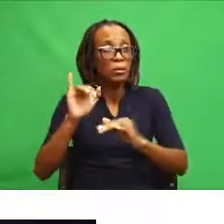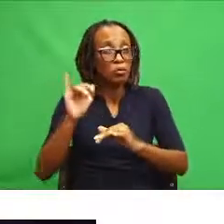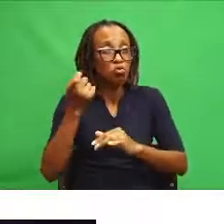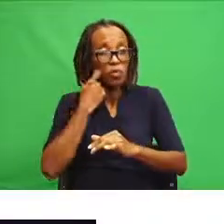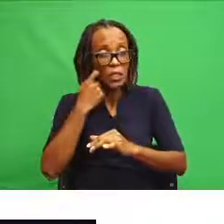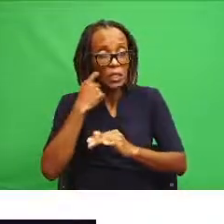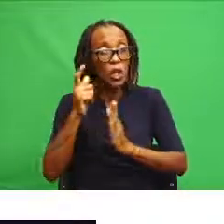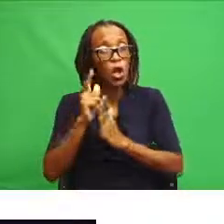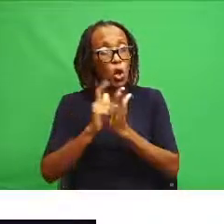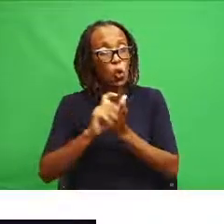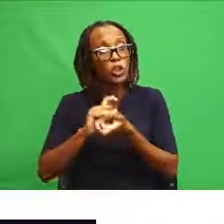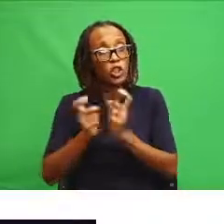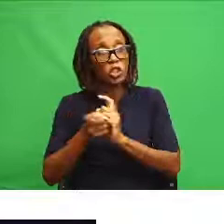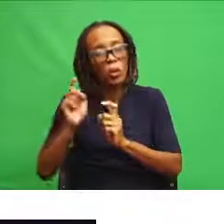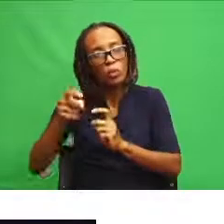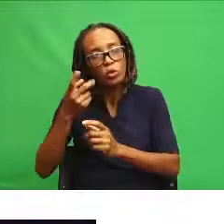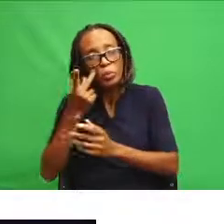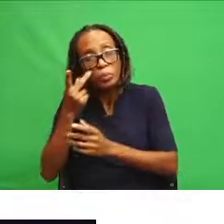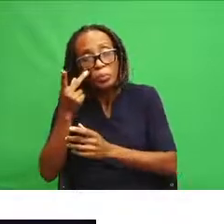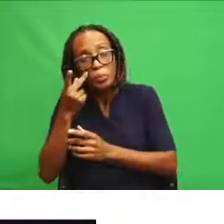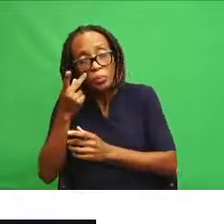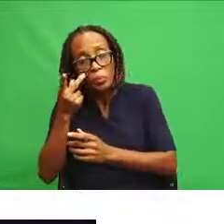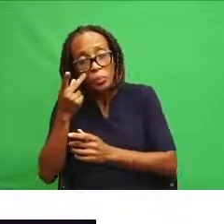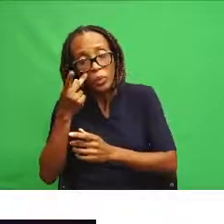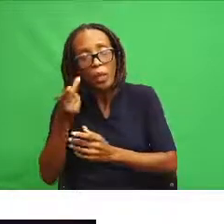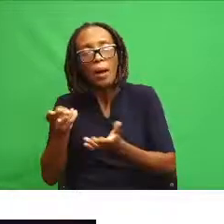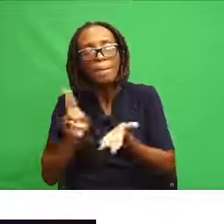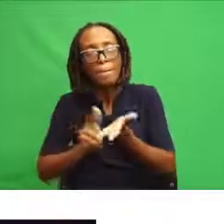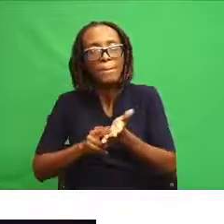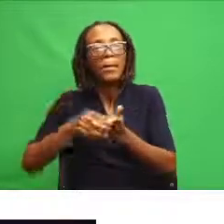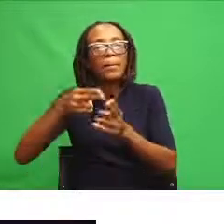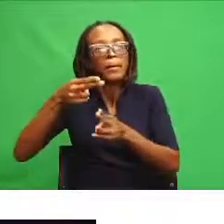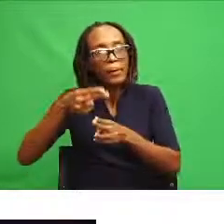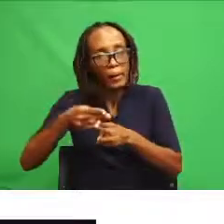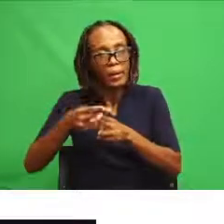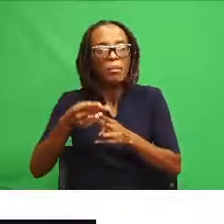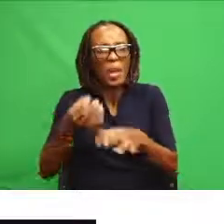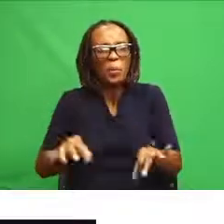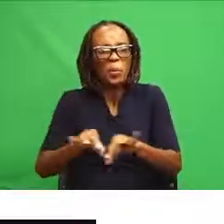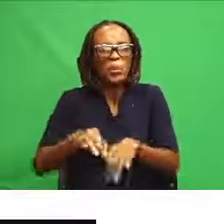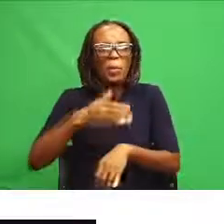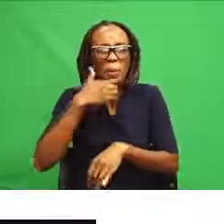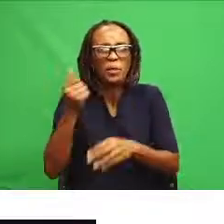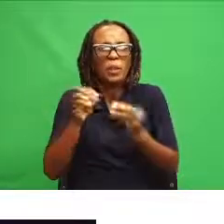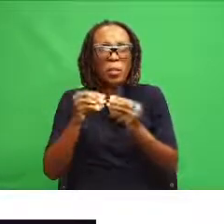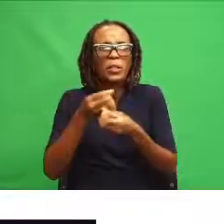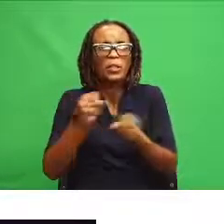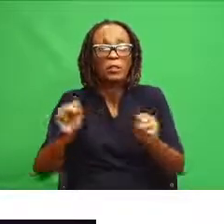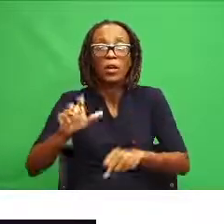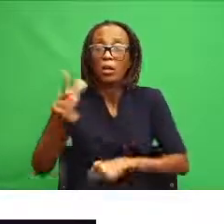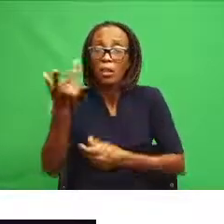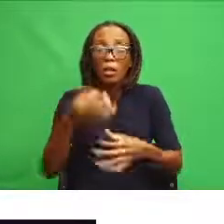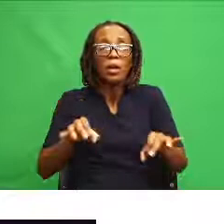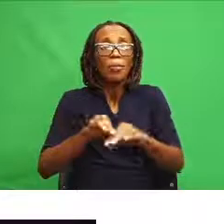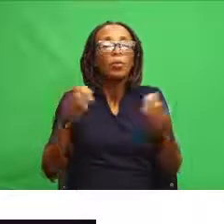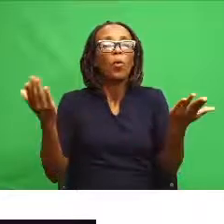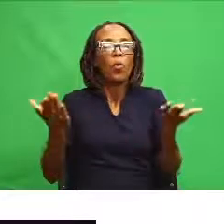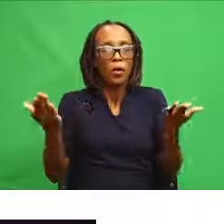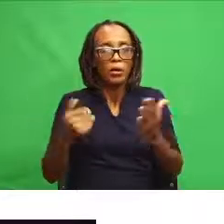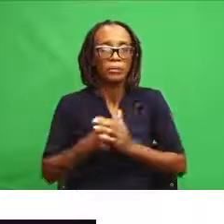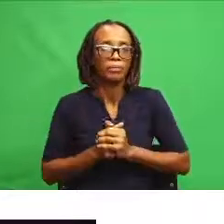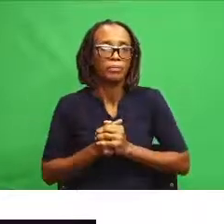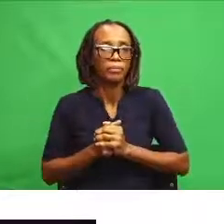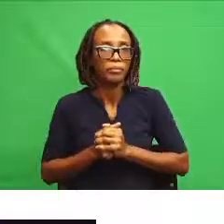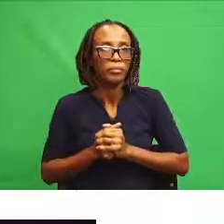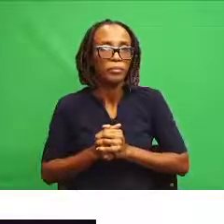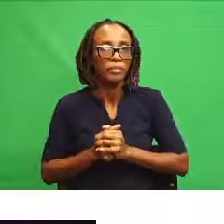provisions have been made and you need to look at that beneficiary designation on your insurance policies. And thirdly, I want to say that